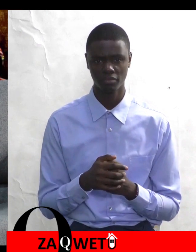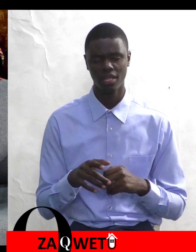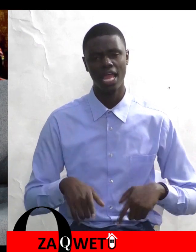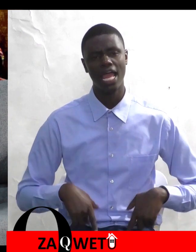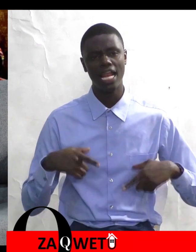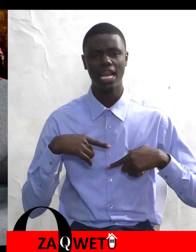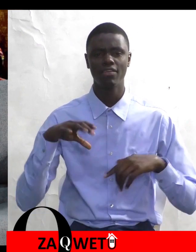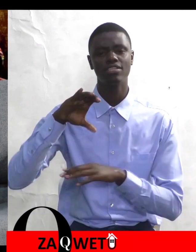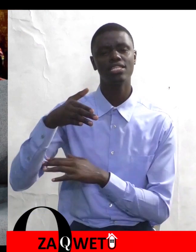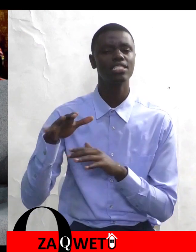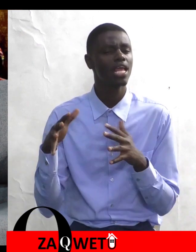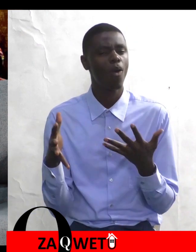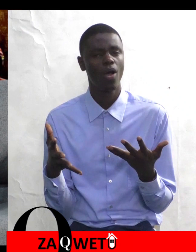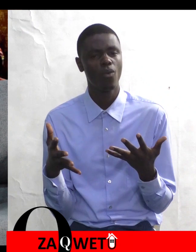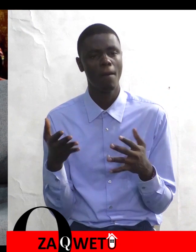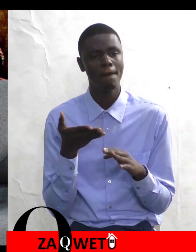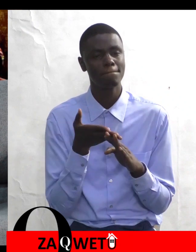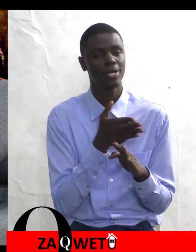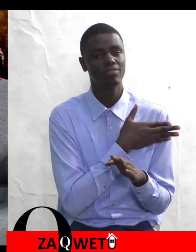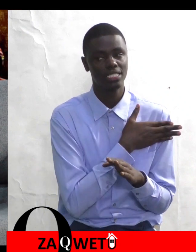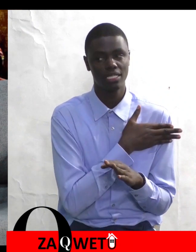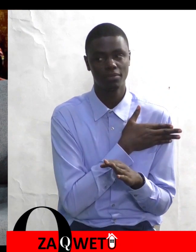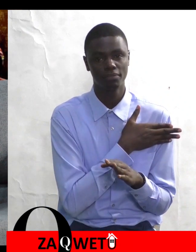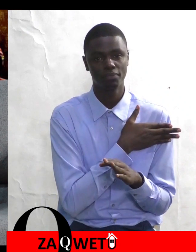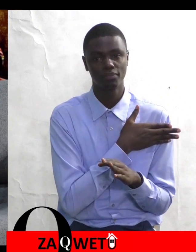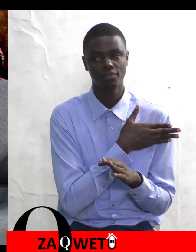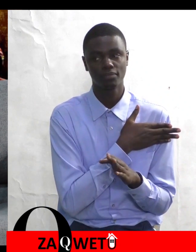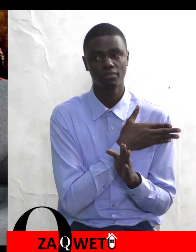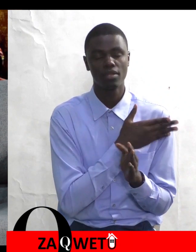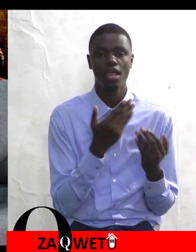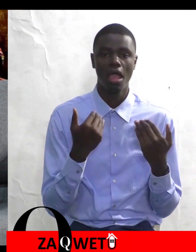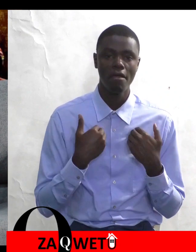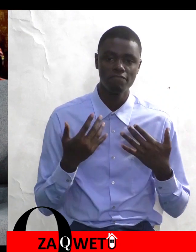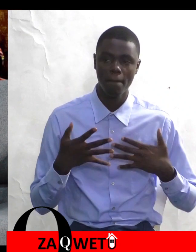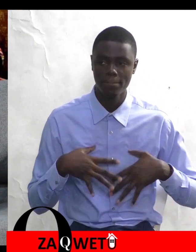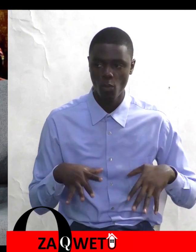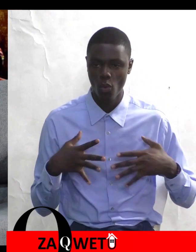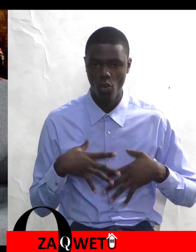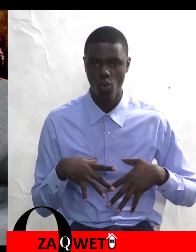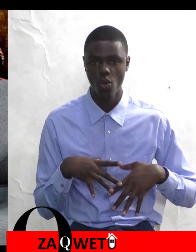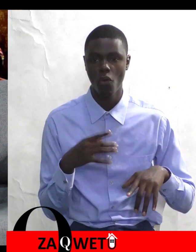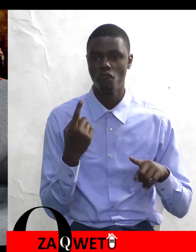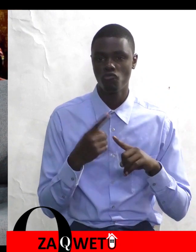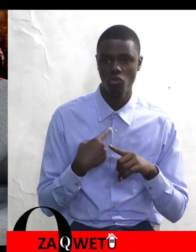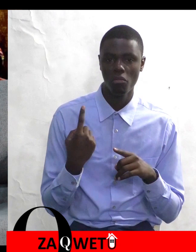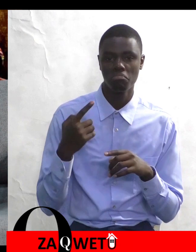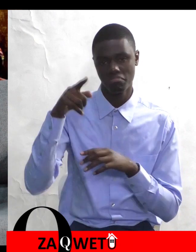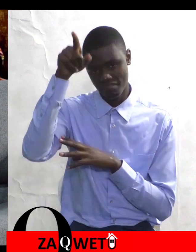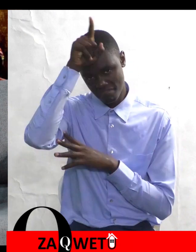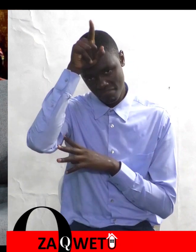Nairo, how has been our life in the city? Because previously tumekuwa na people